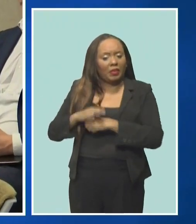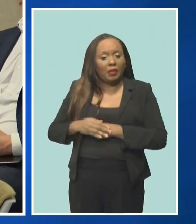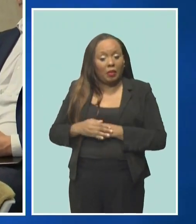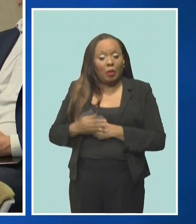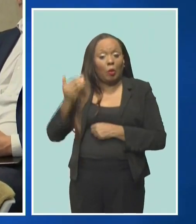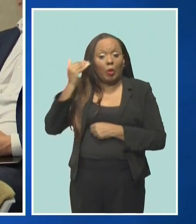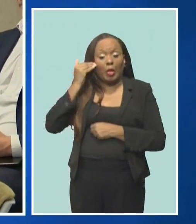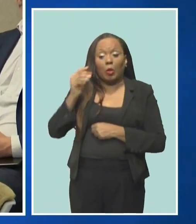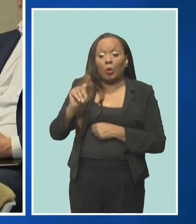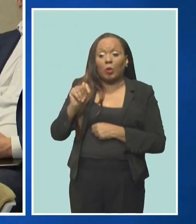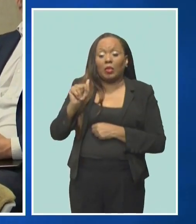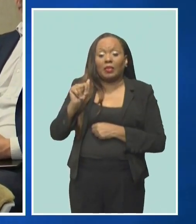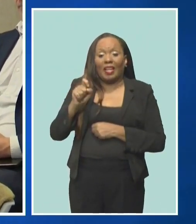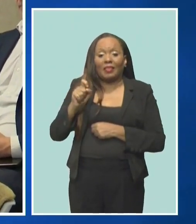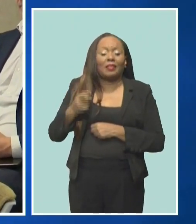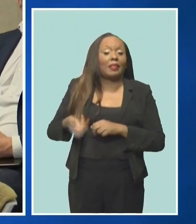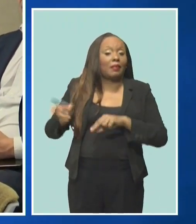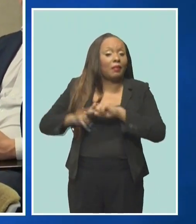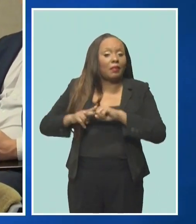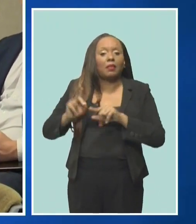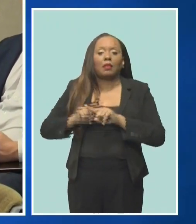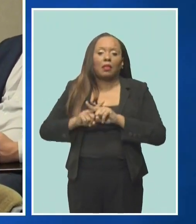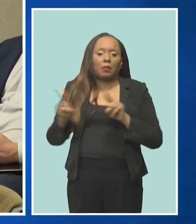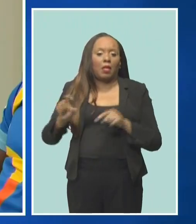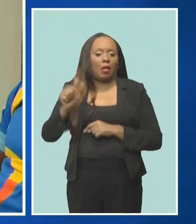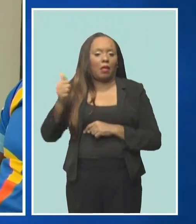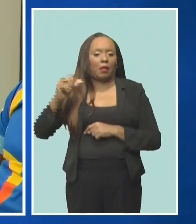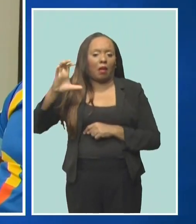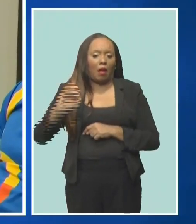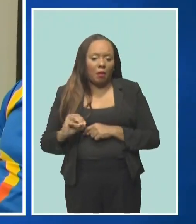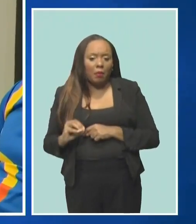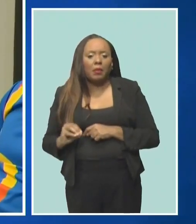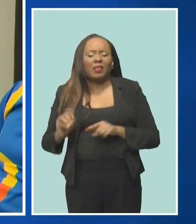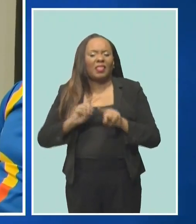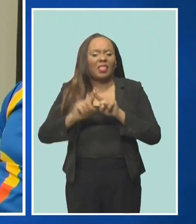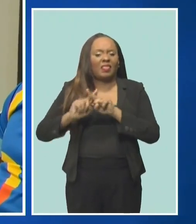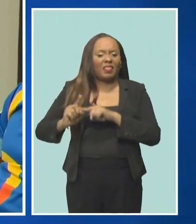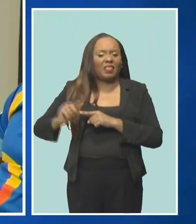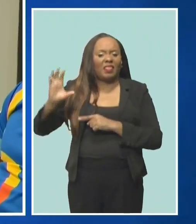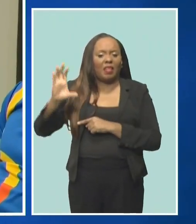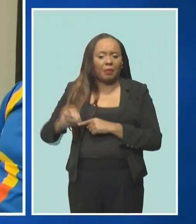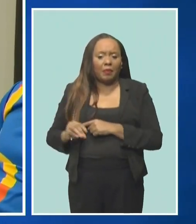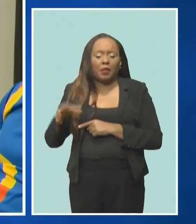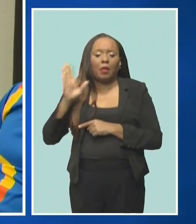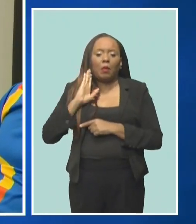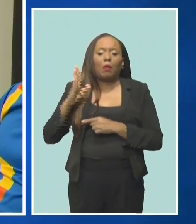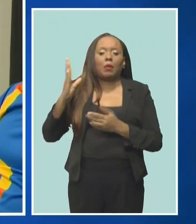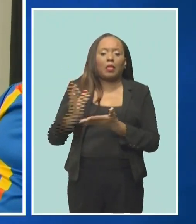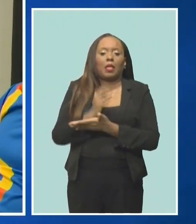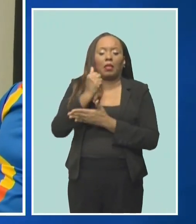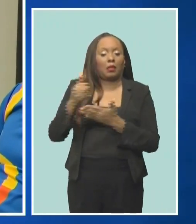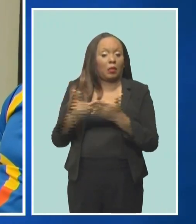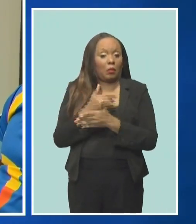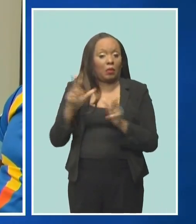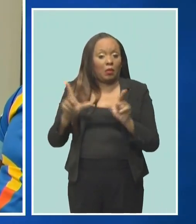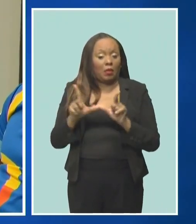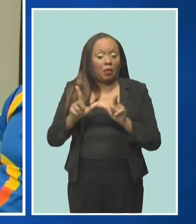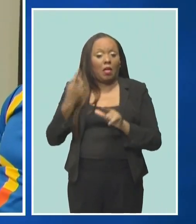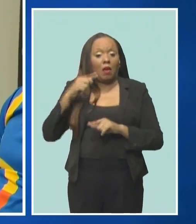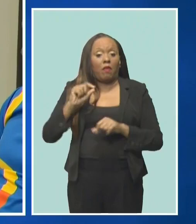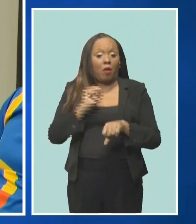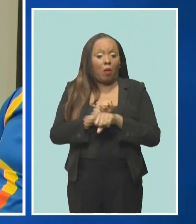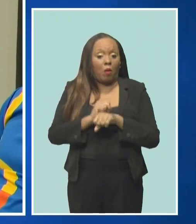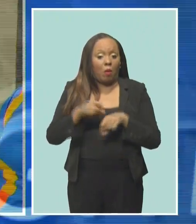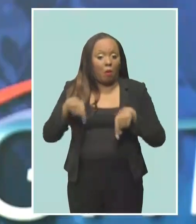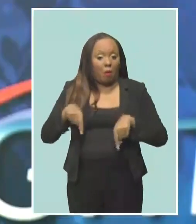moreover, BIBA is aware of several companies in the area of fintech, shipping and petrochemicals that are in the process of getting new licenses to